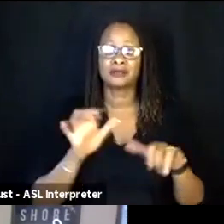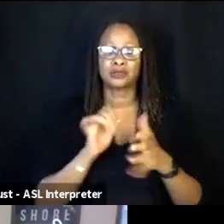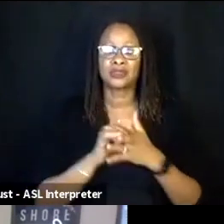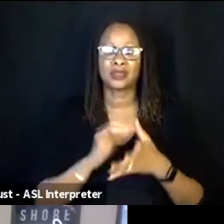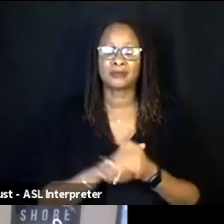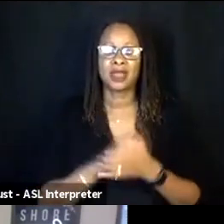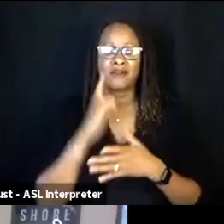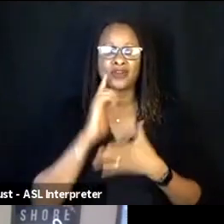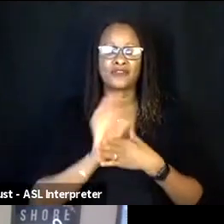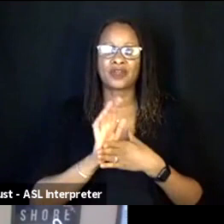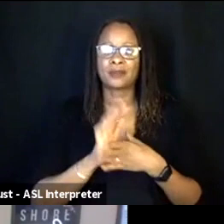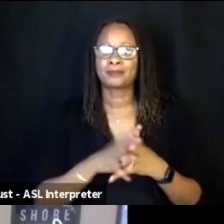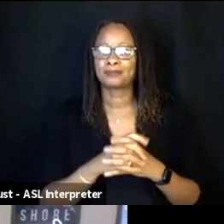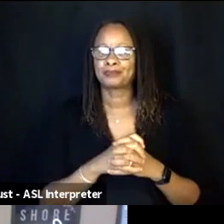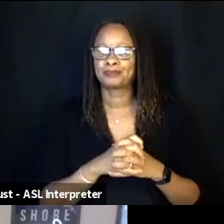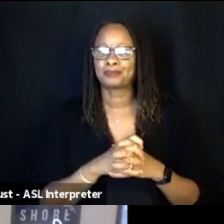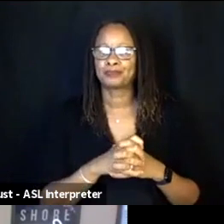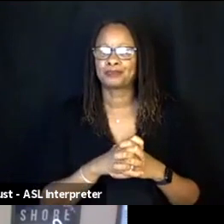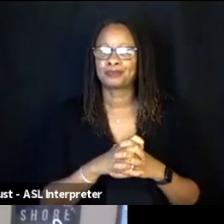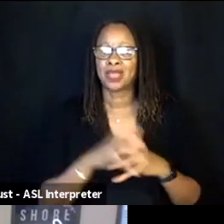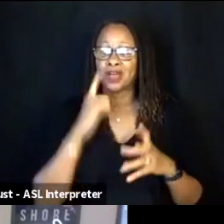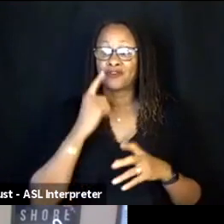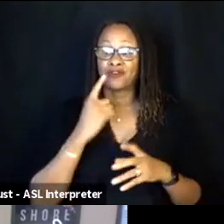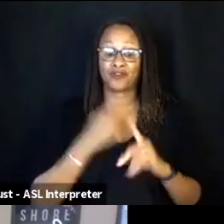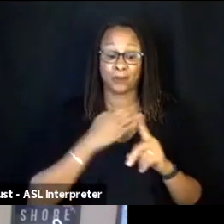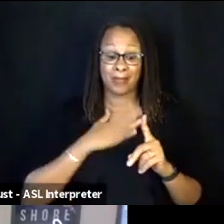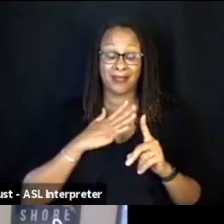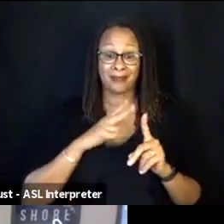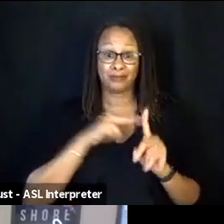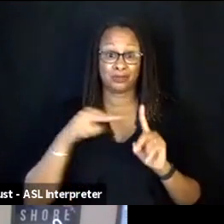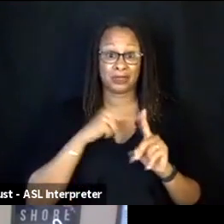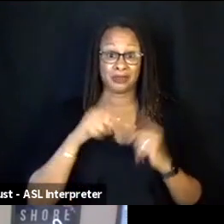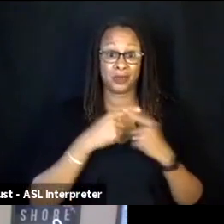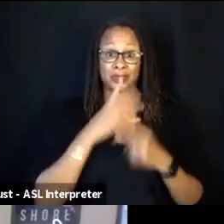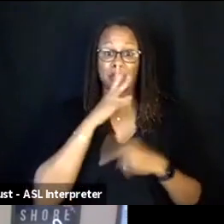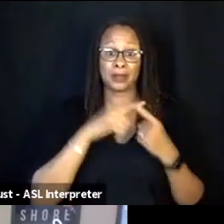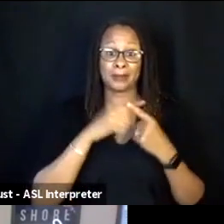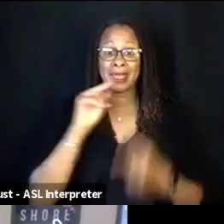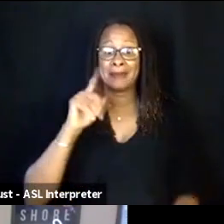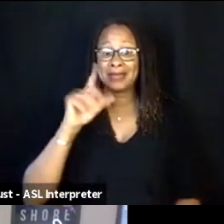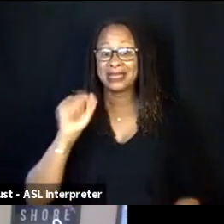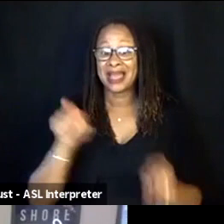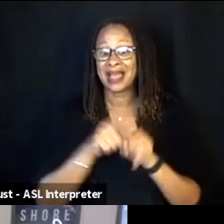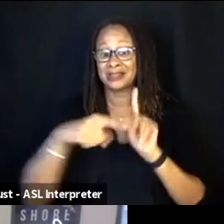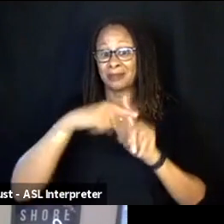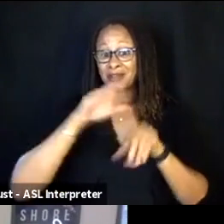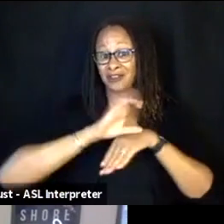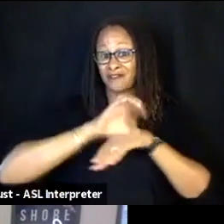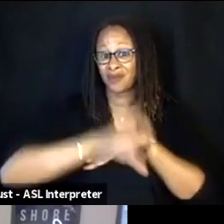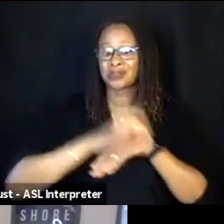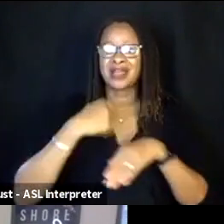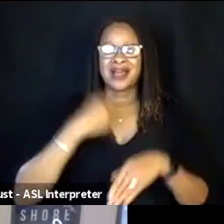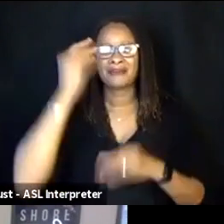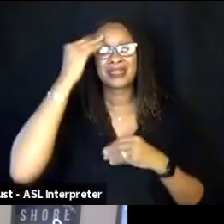in the film. From my perspective, when we talk about media as a positive force, I'm thinking about